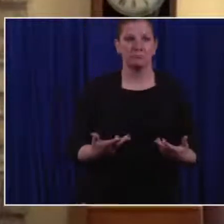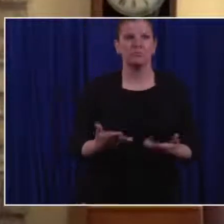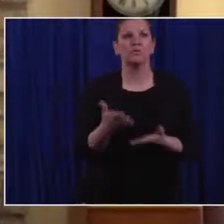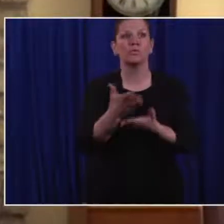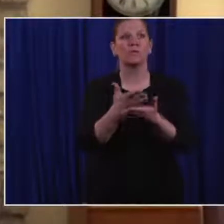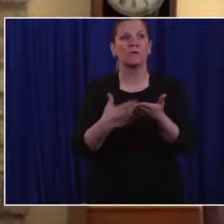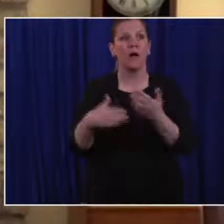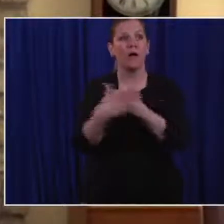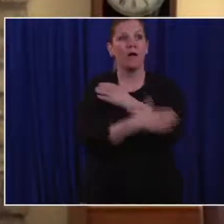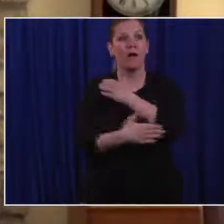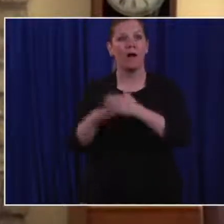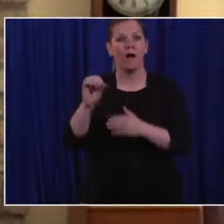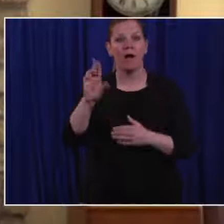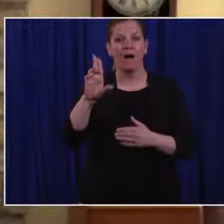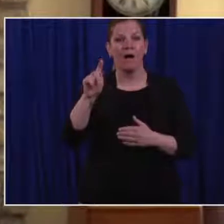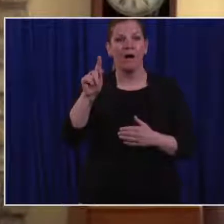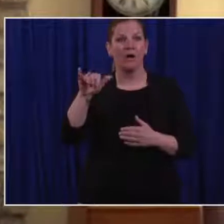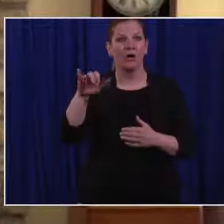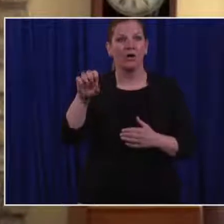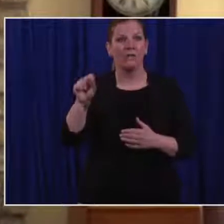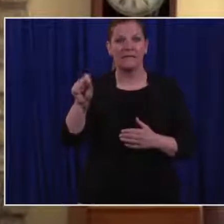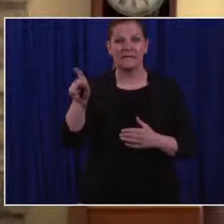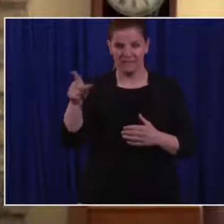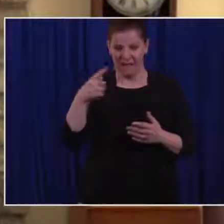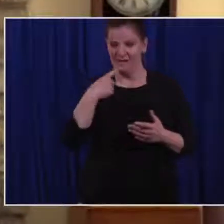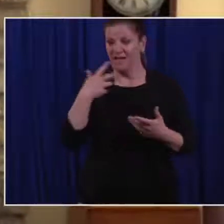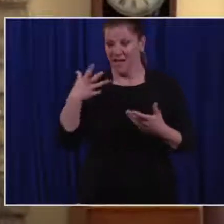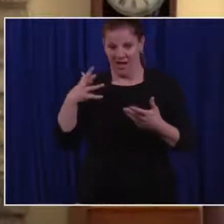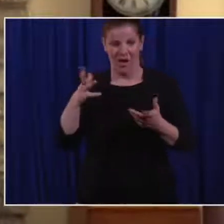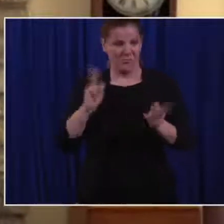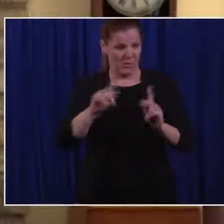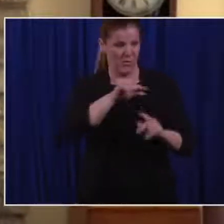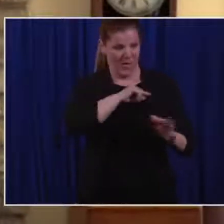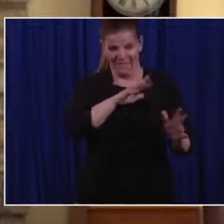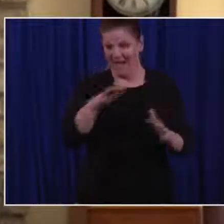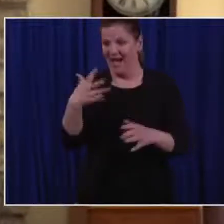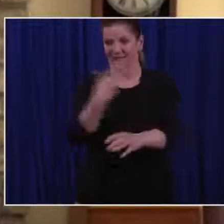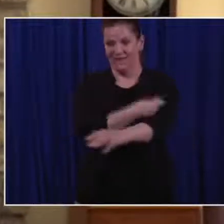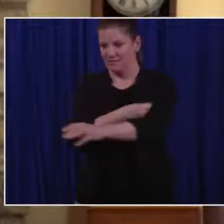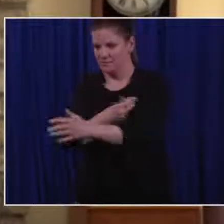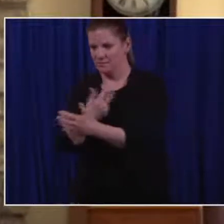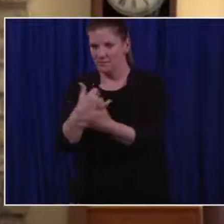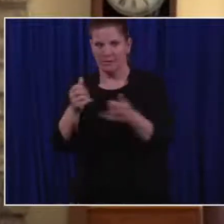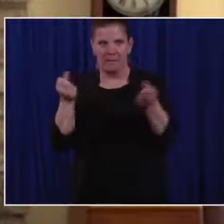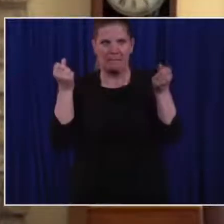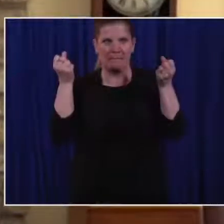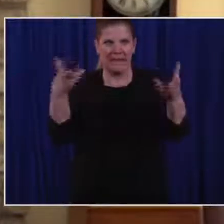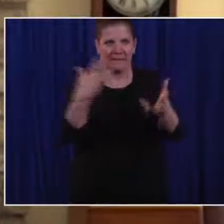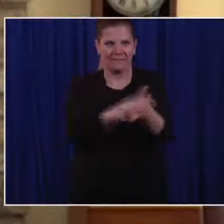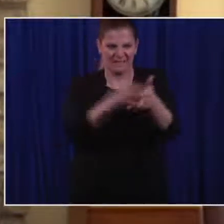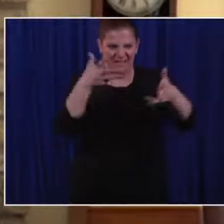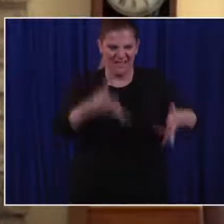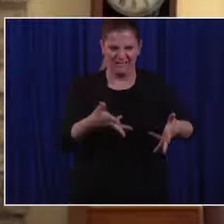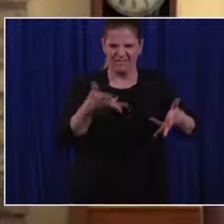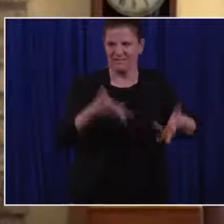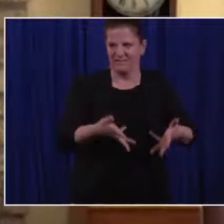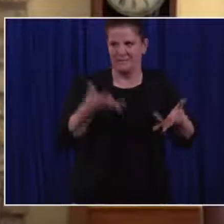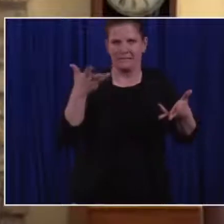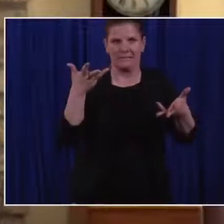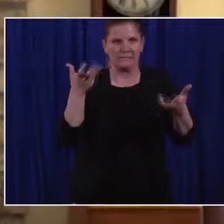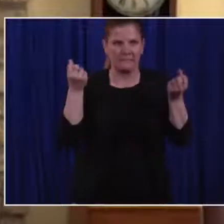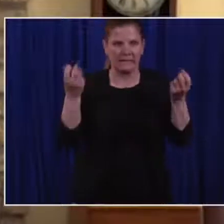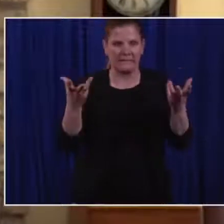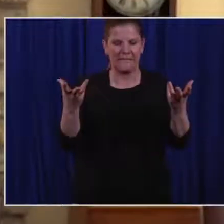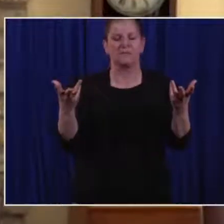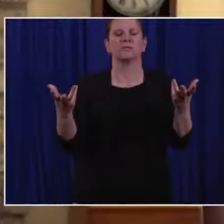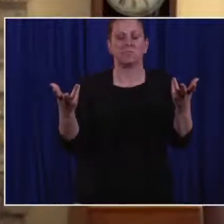frankly, were still having vaccine left over at the end of the week. So we looked at that, and